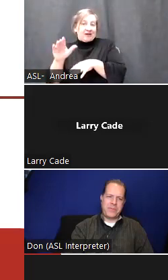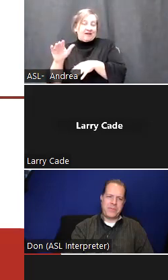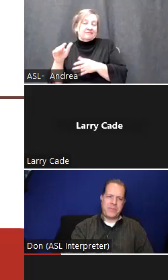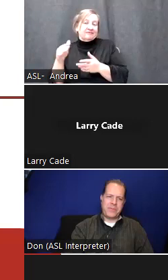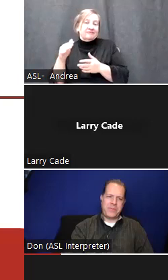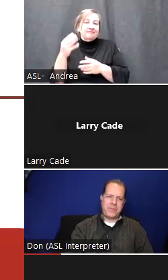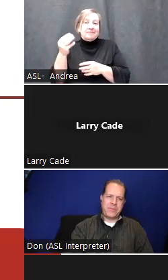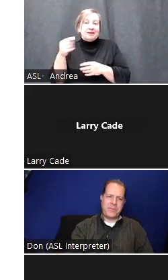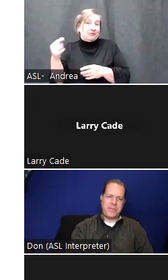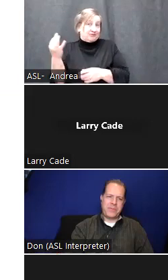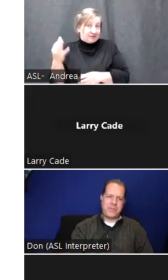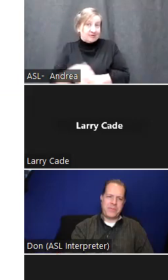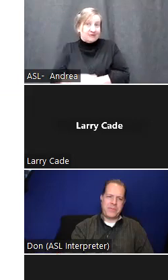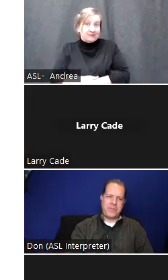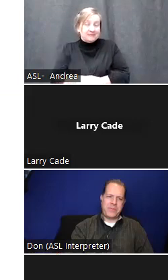Friday.